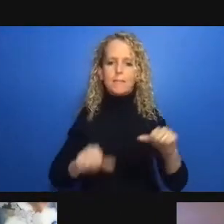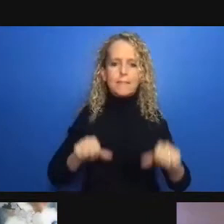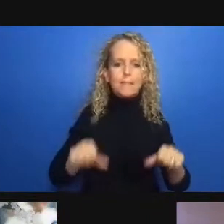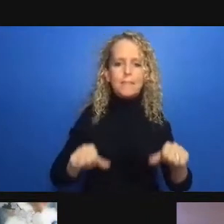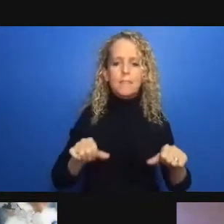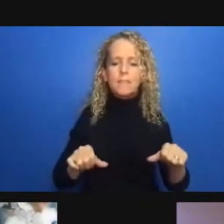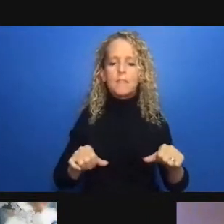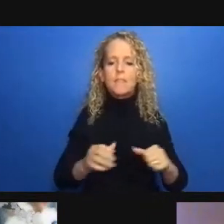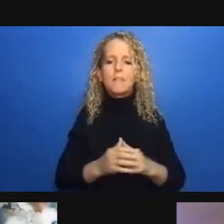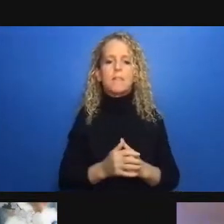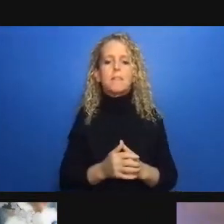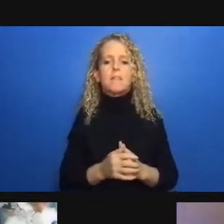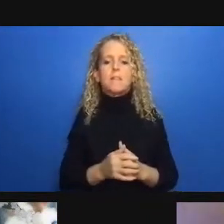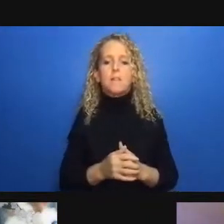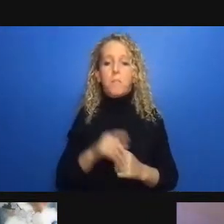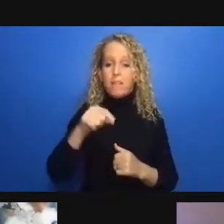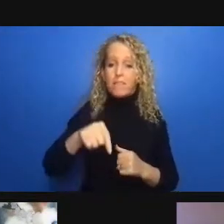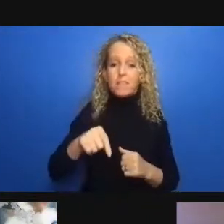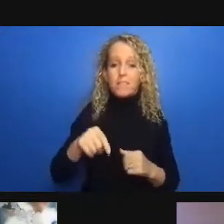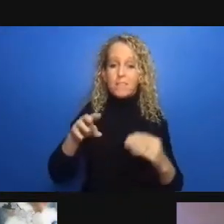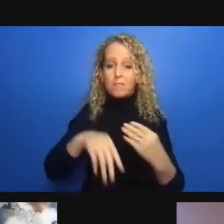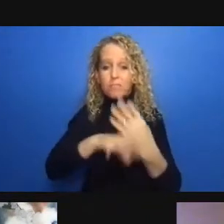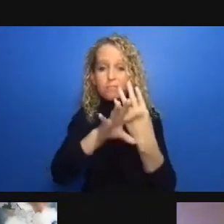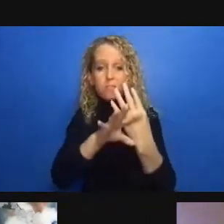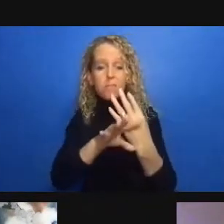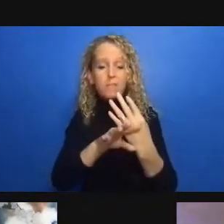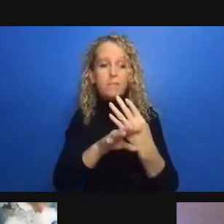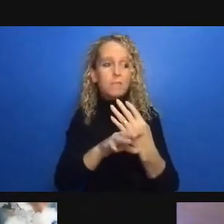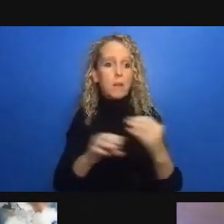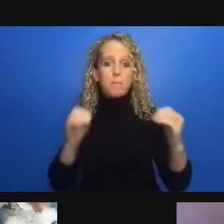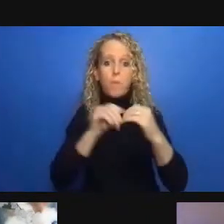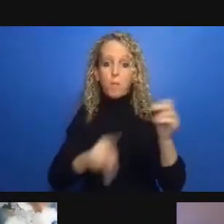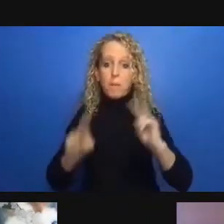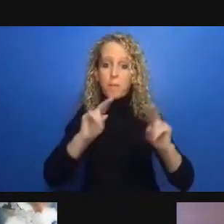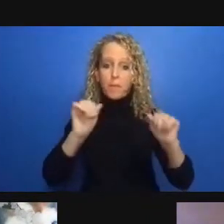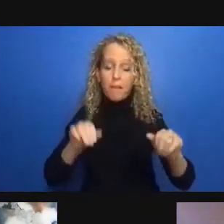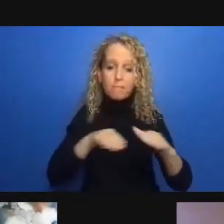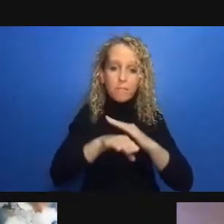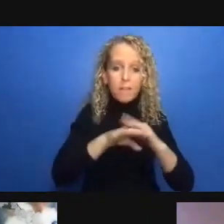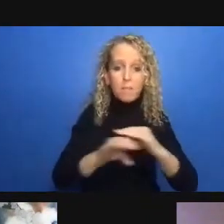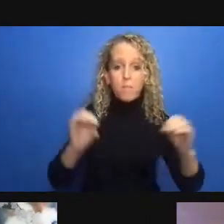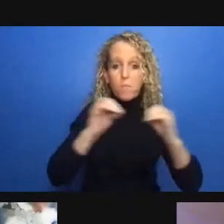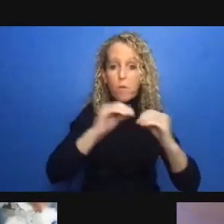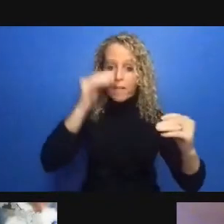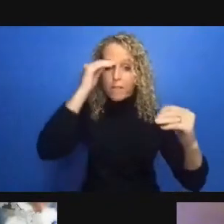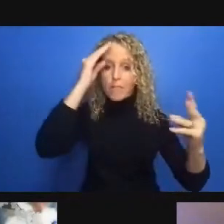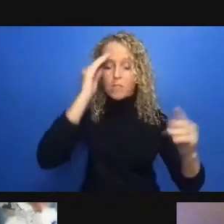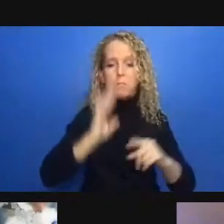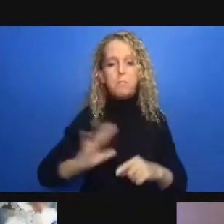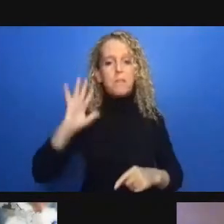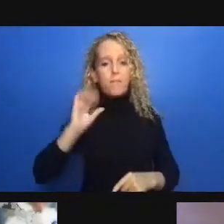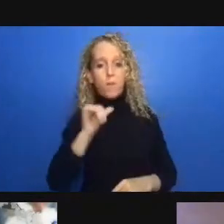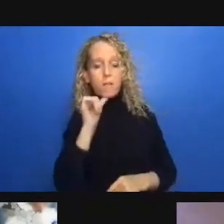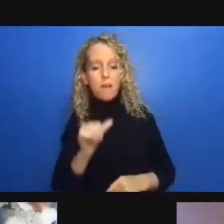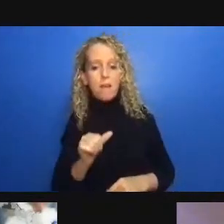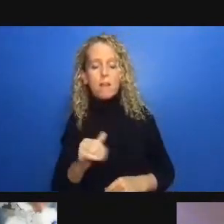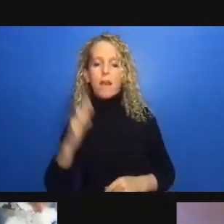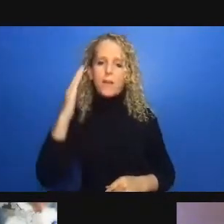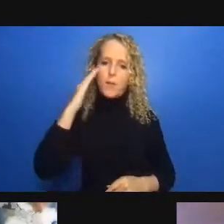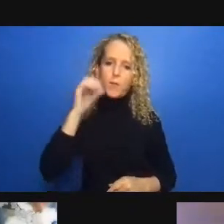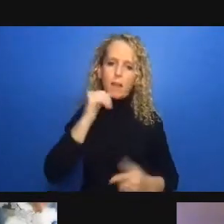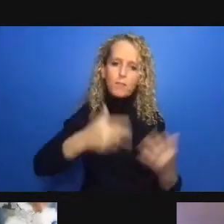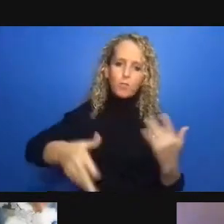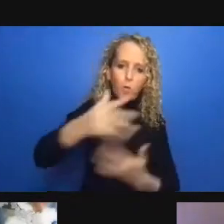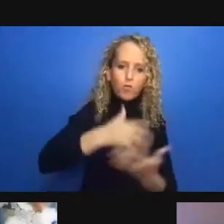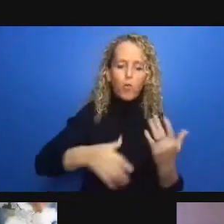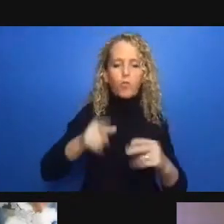can gather information or get insights that they wouldn't have been able to access before. So although it's not as social, we don't get to have our